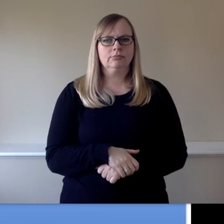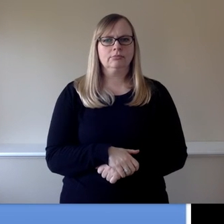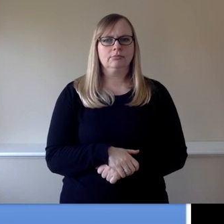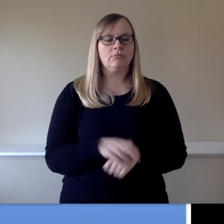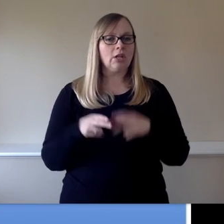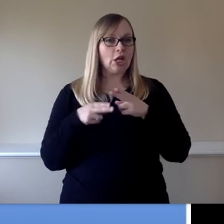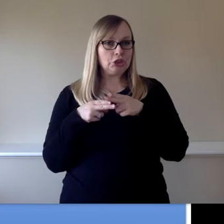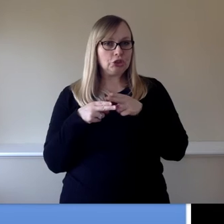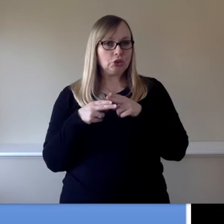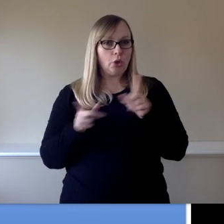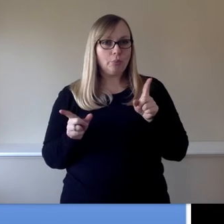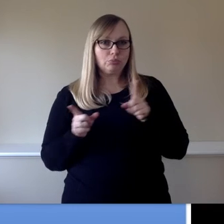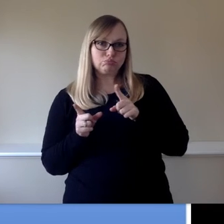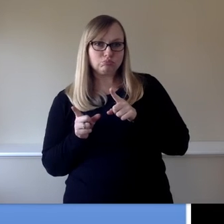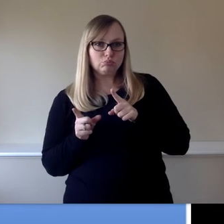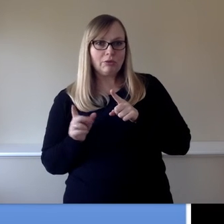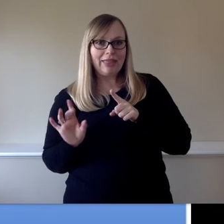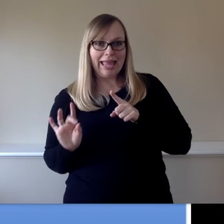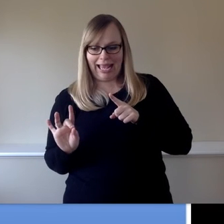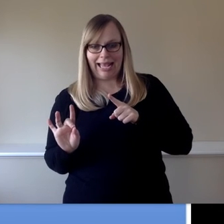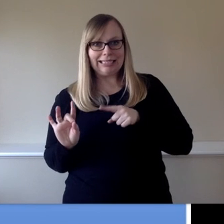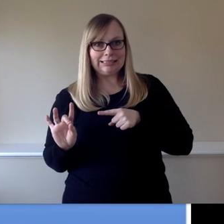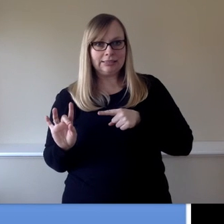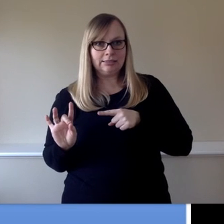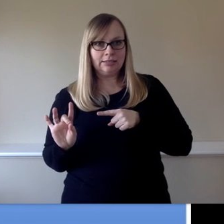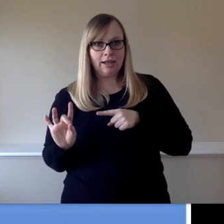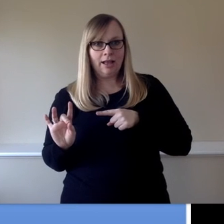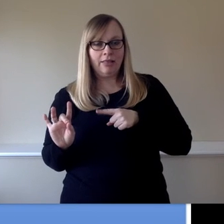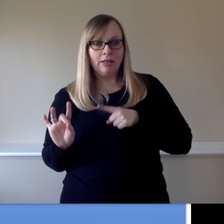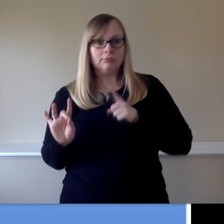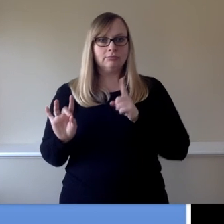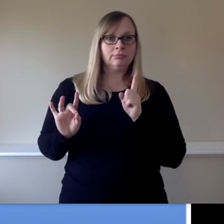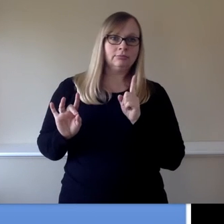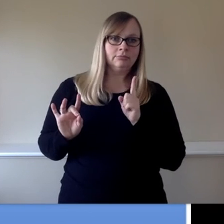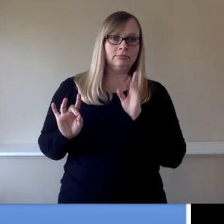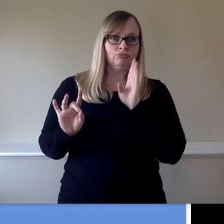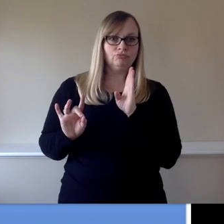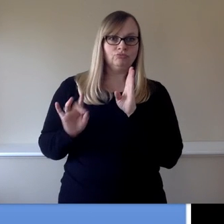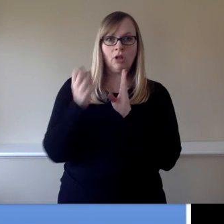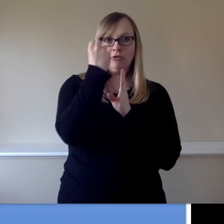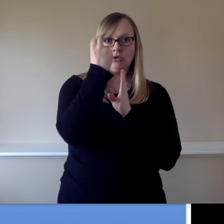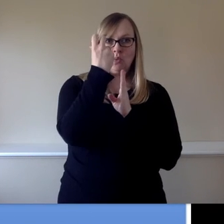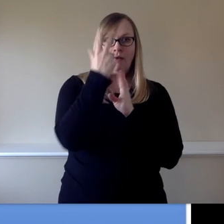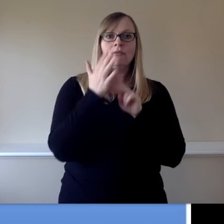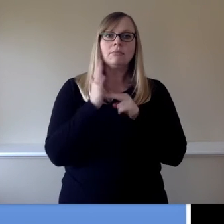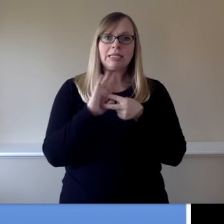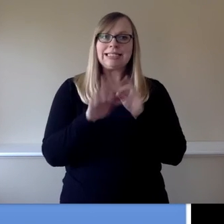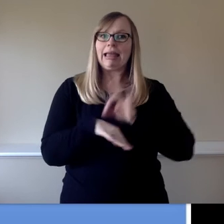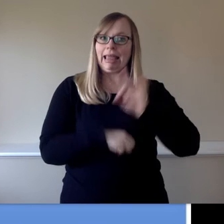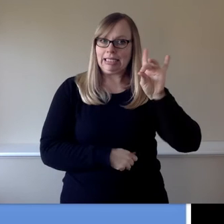pointed directly at the 8, and the long hand is on the 12, so then we know it is 8 o'clock.